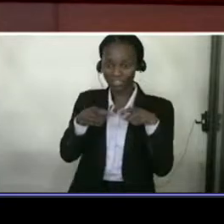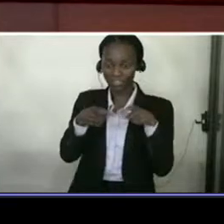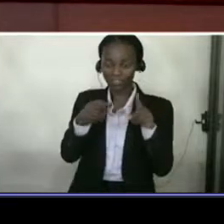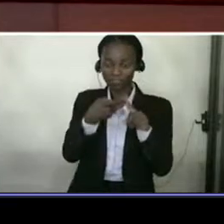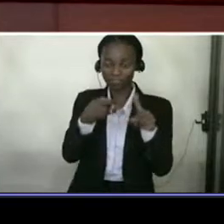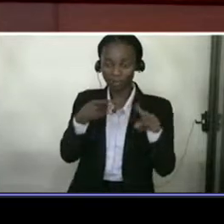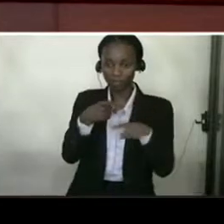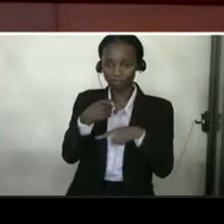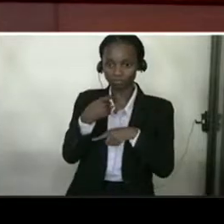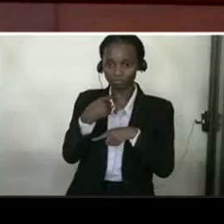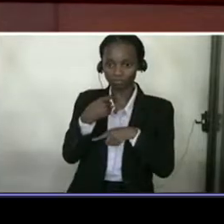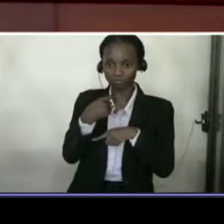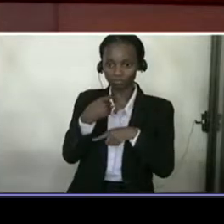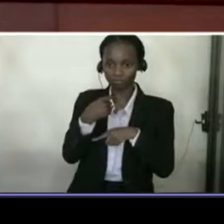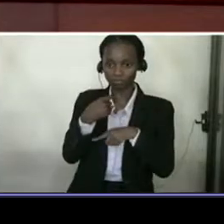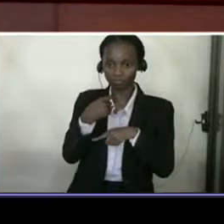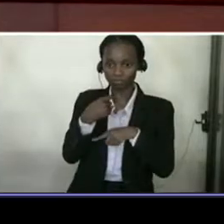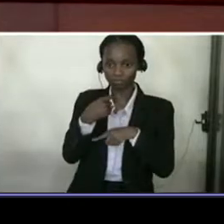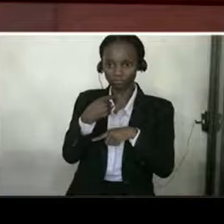31st